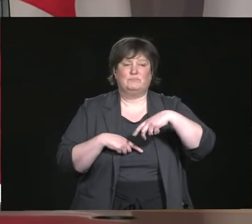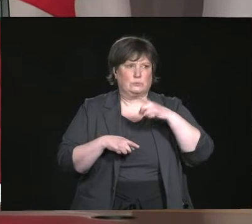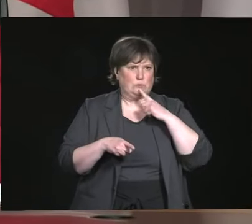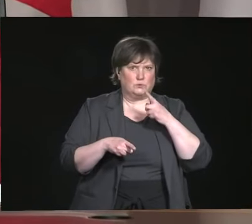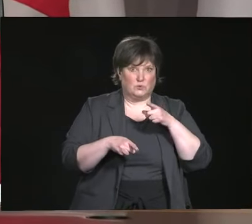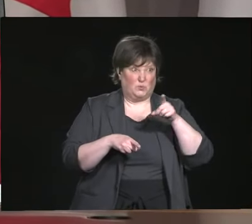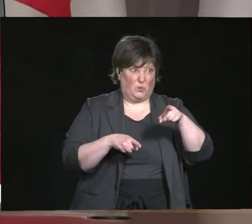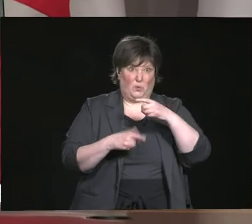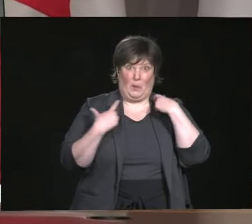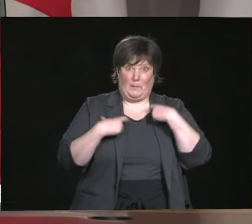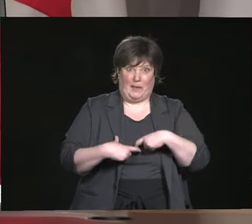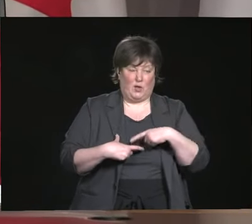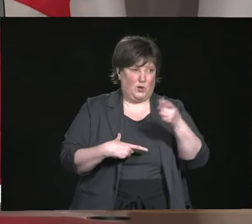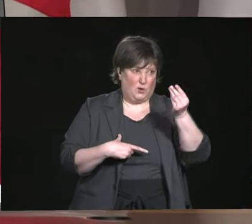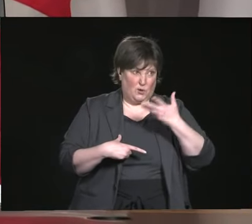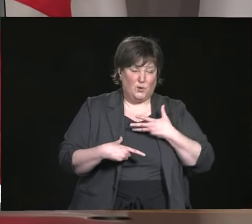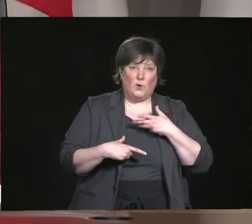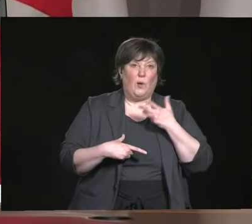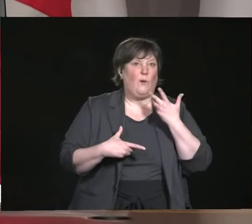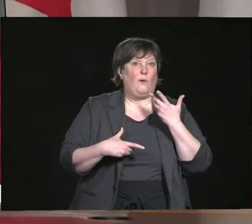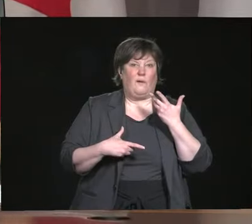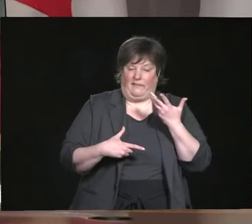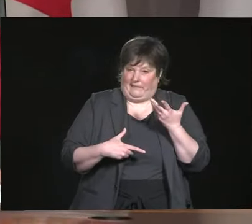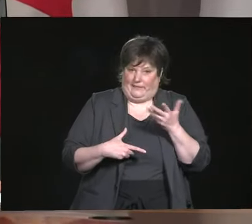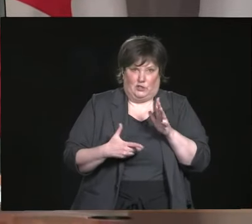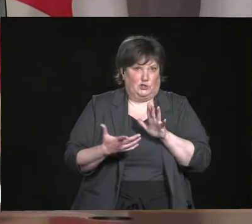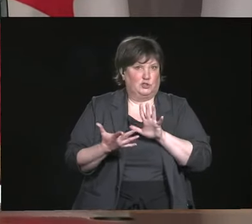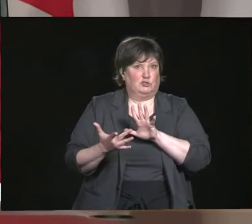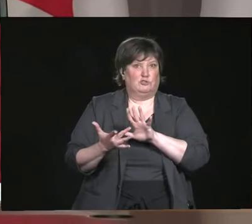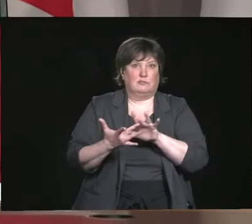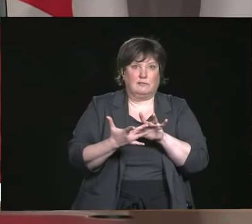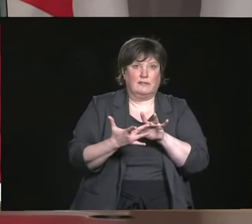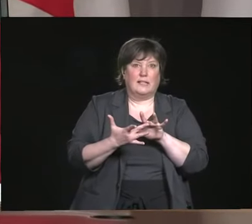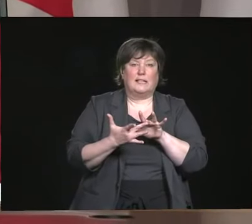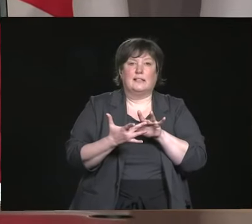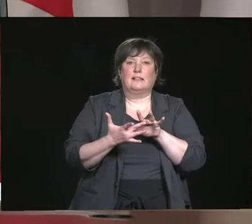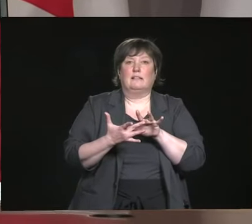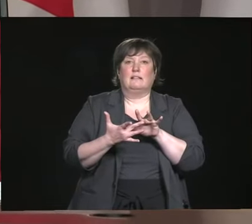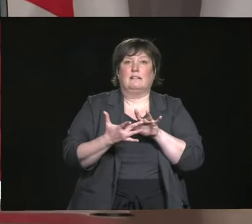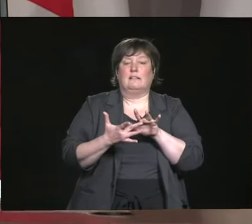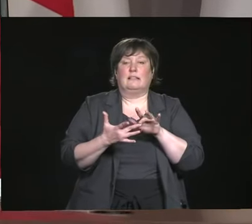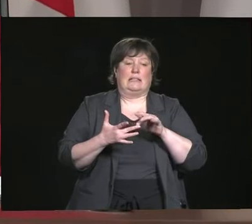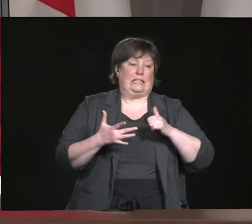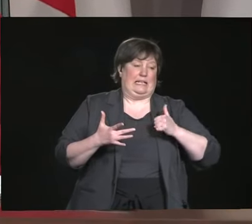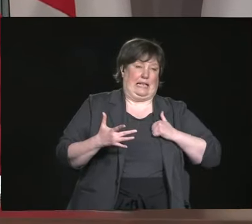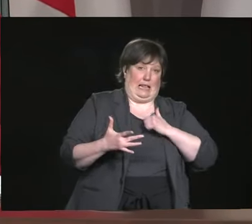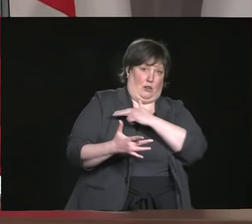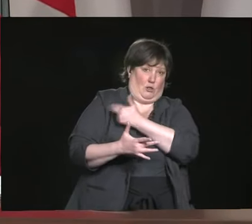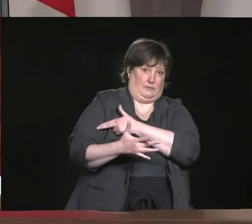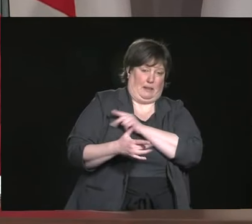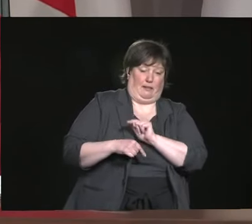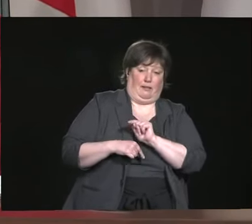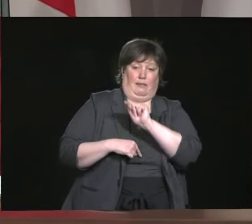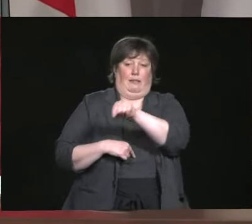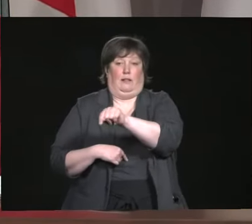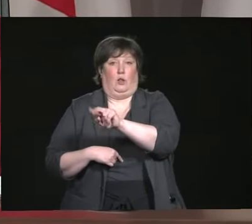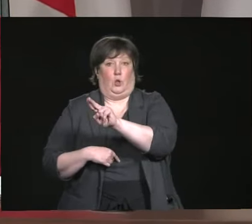in close touch with both the Canadian hospitals and the U.S.